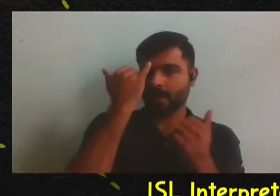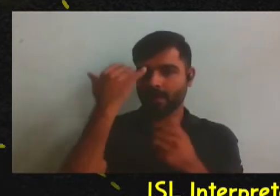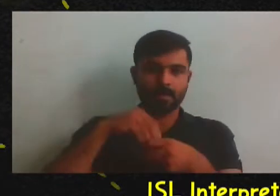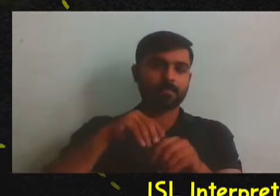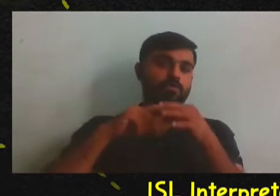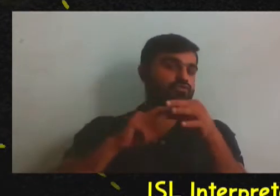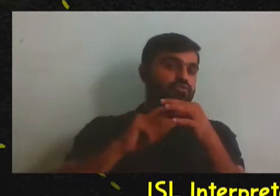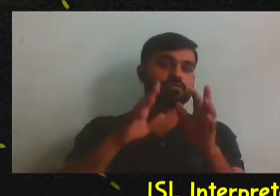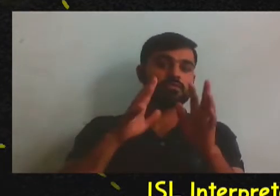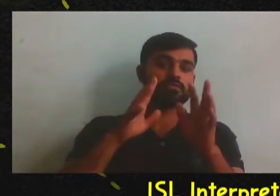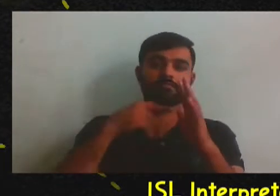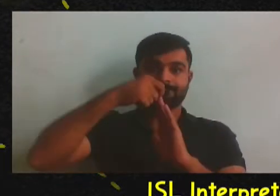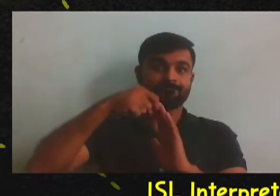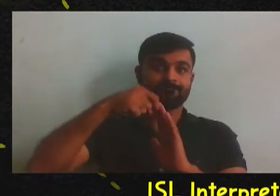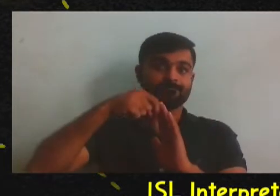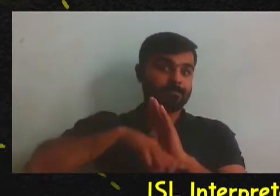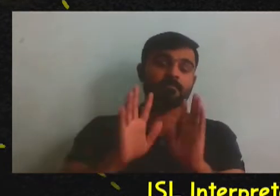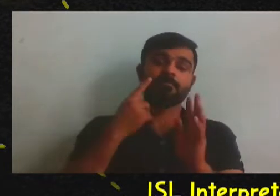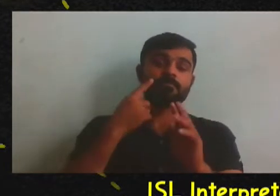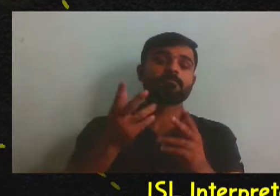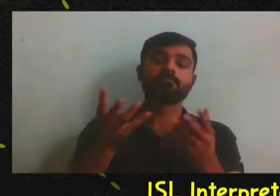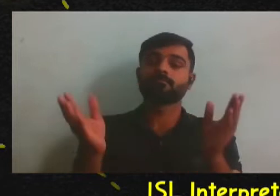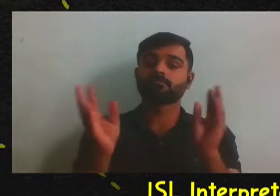have this data. There must be some